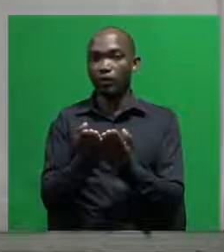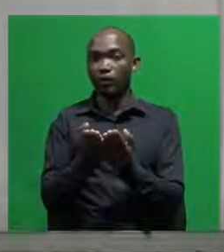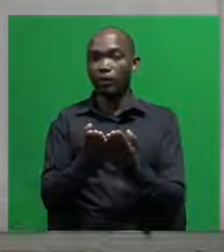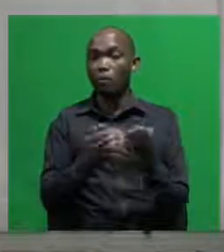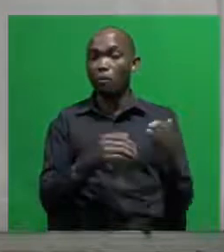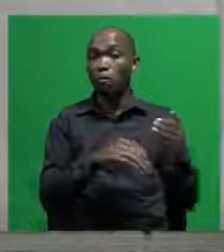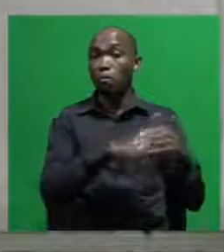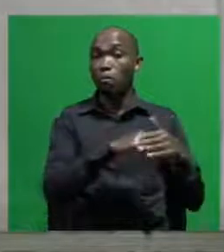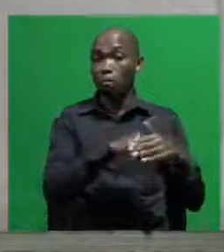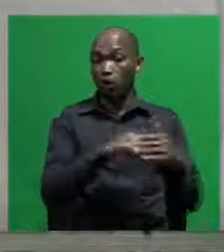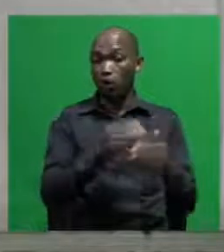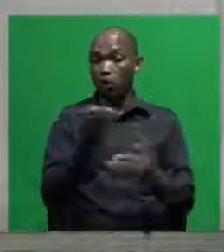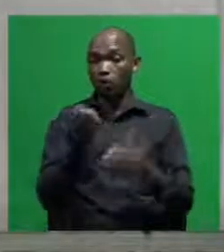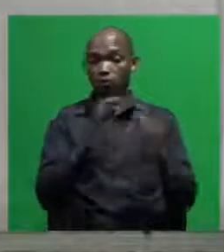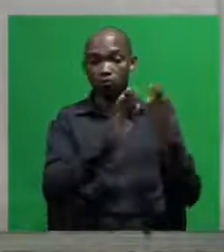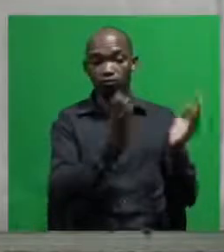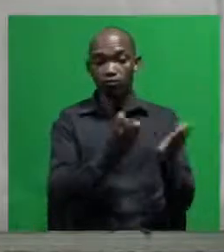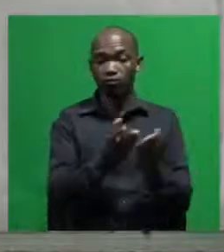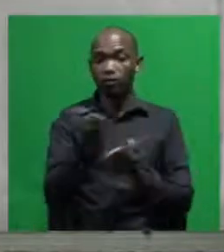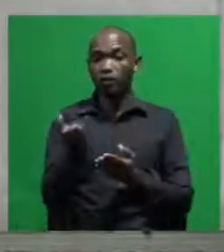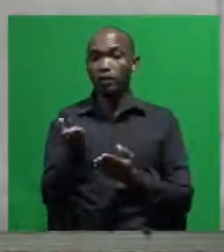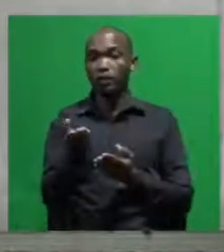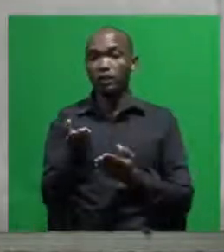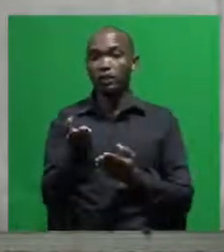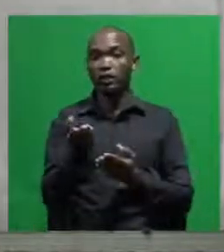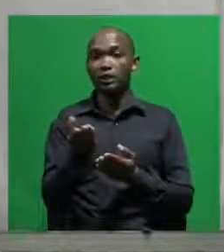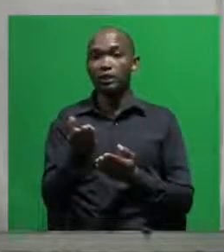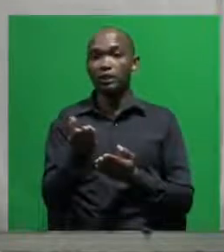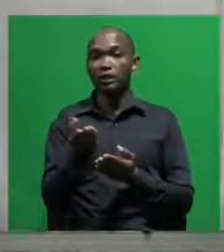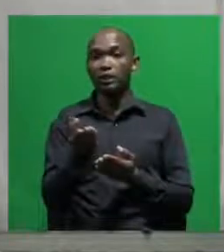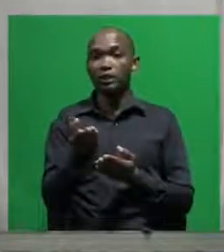ball is